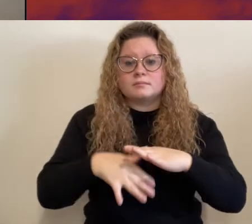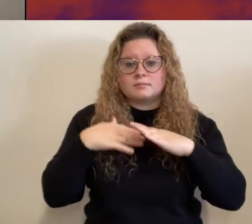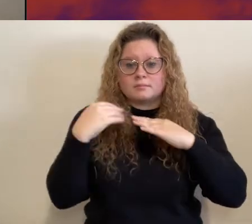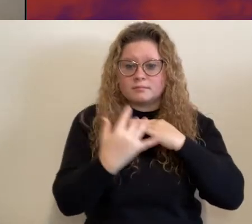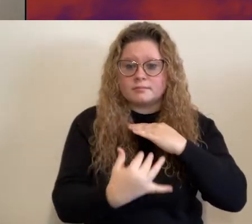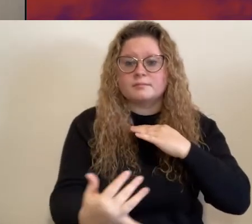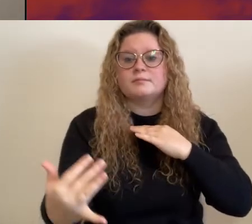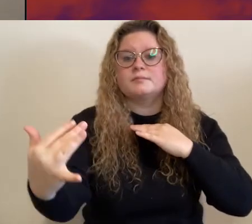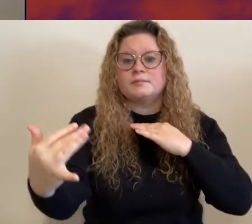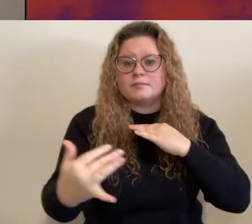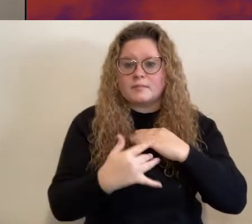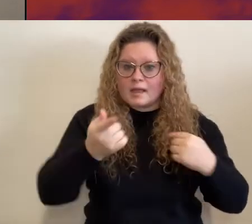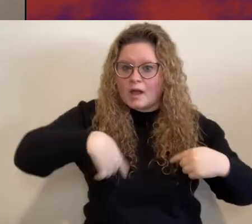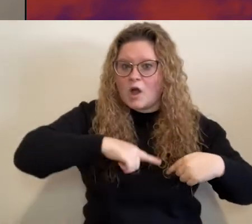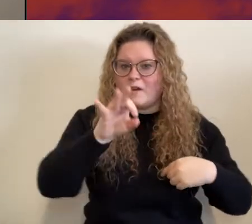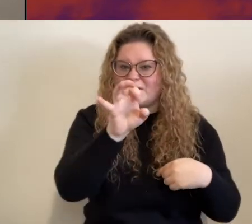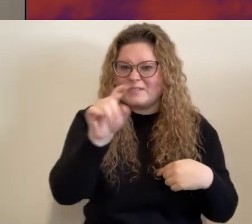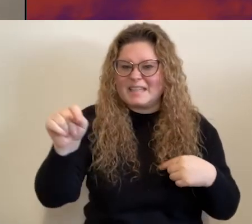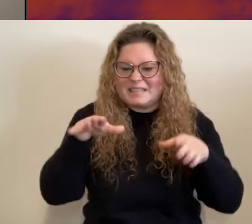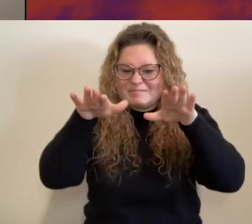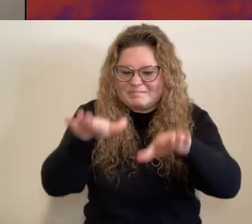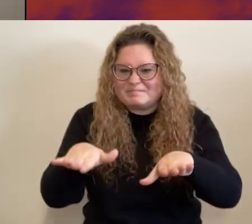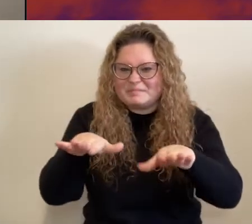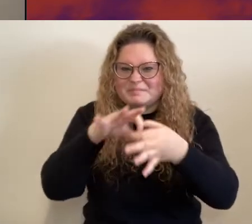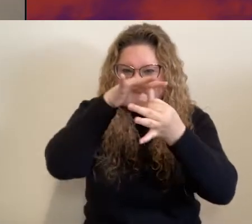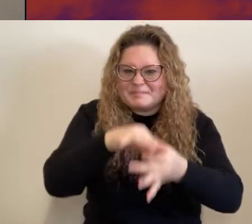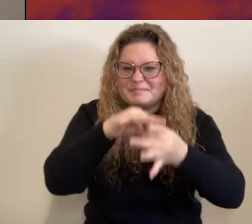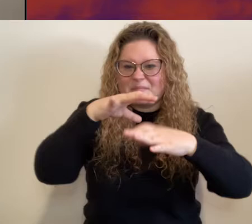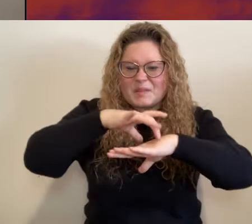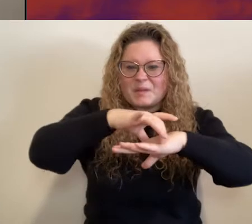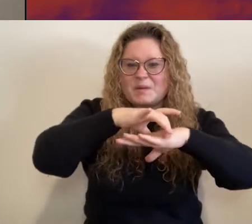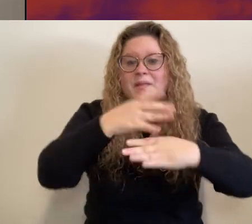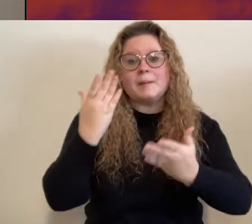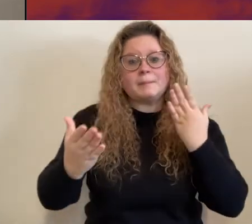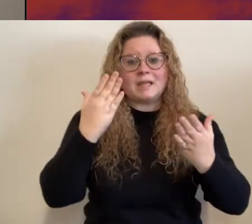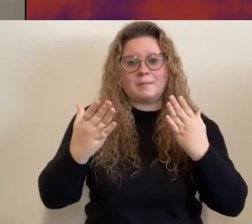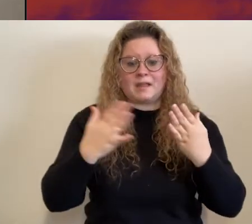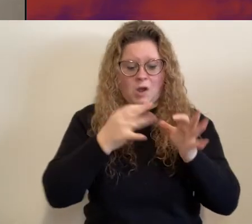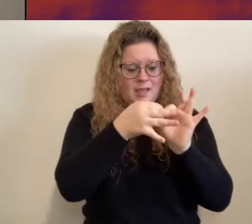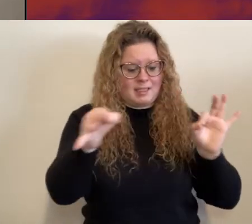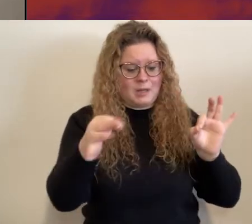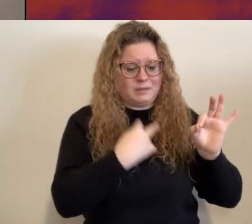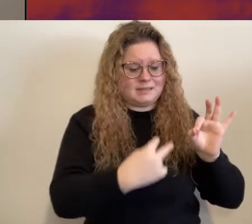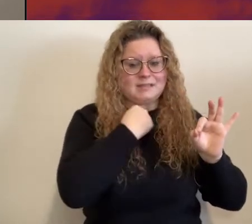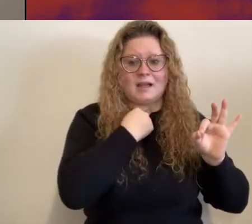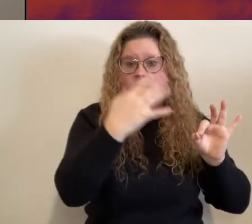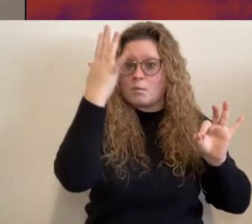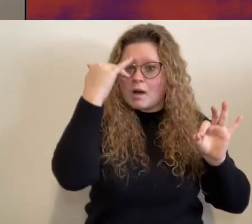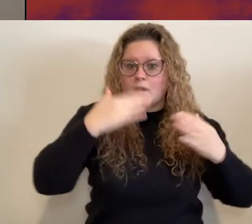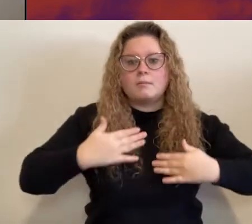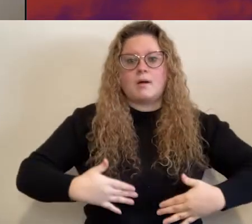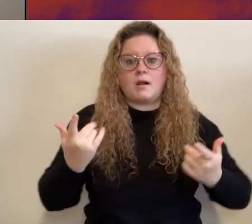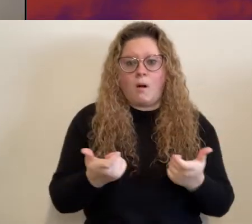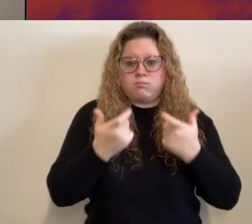curves make us unique. Maybe our words are trapped in between the soles of our feet in the rigid shoes underneath.